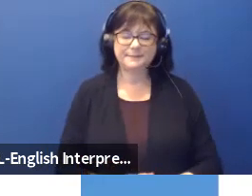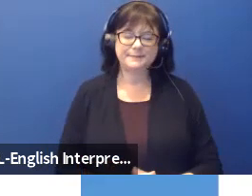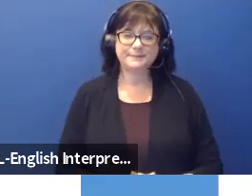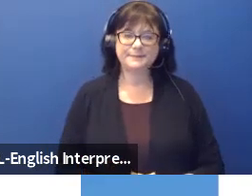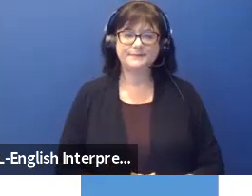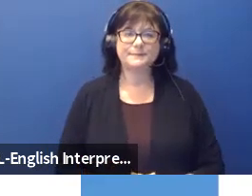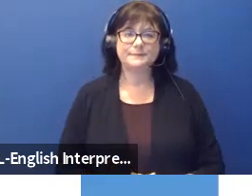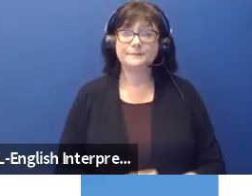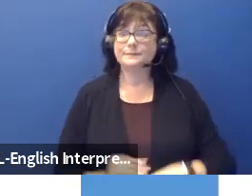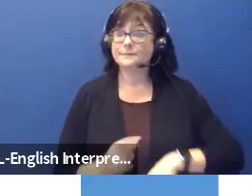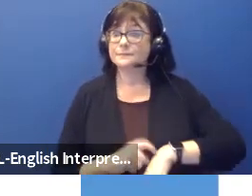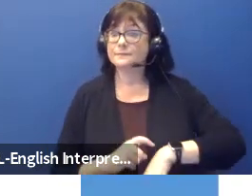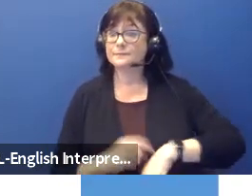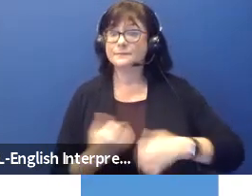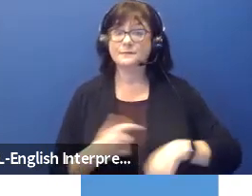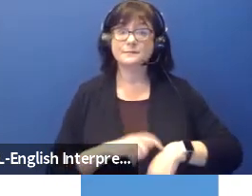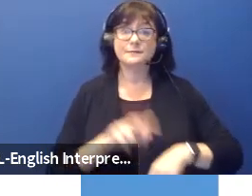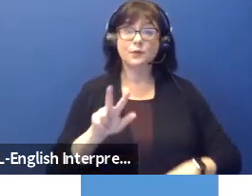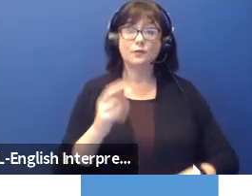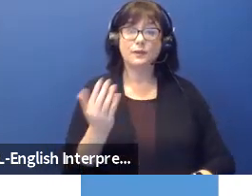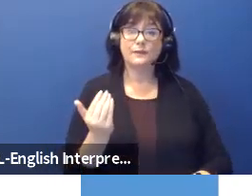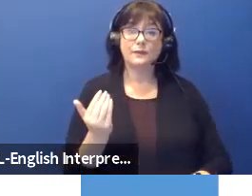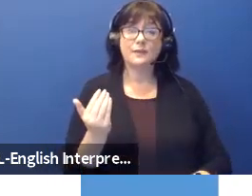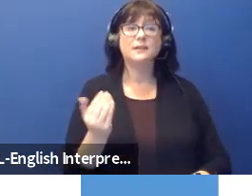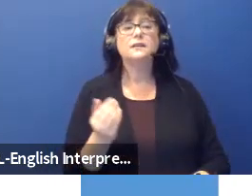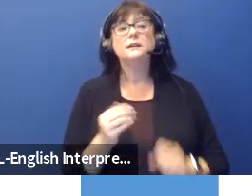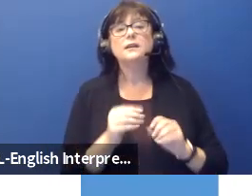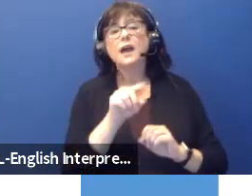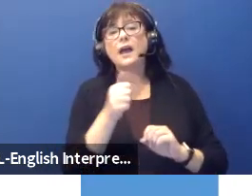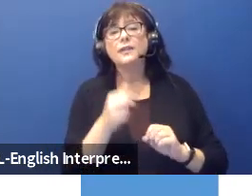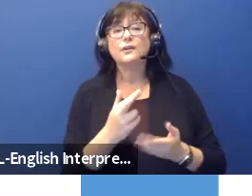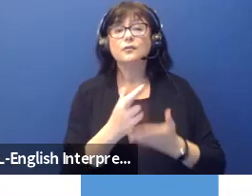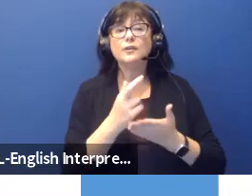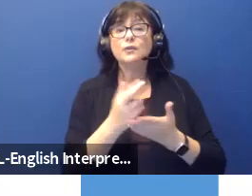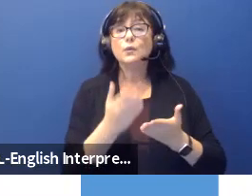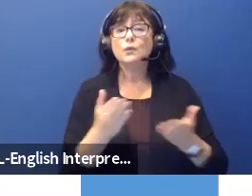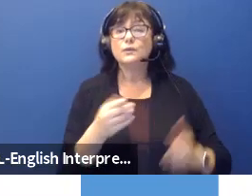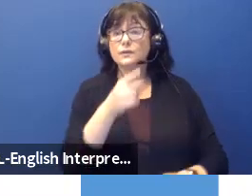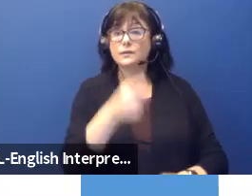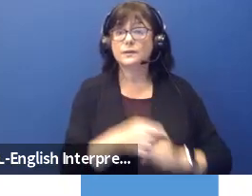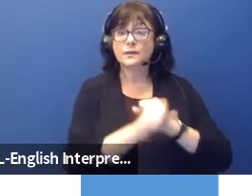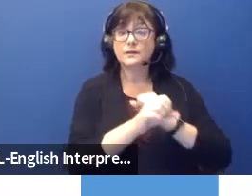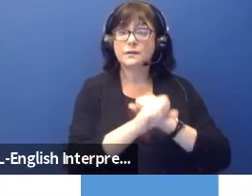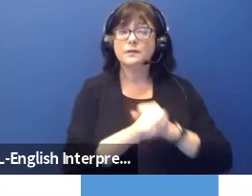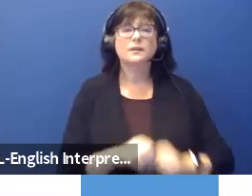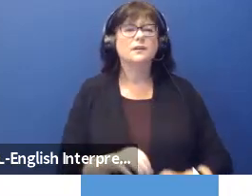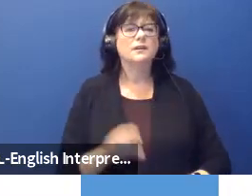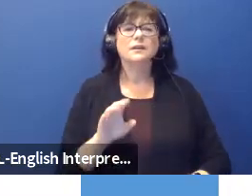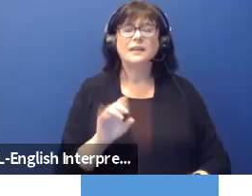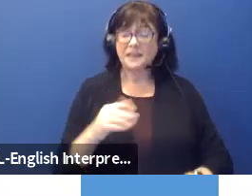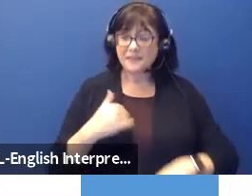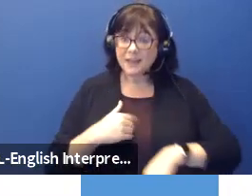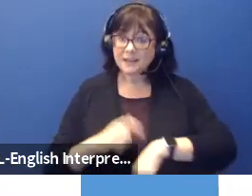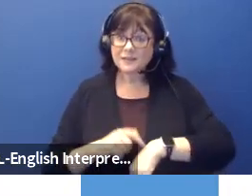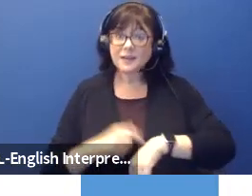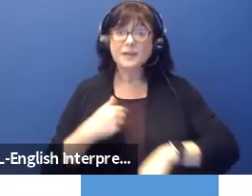And looking at the times, 3:15, a couple more resources that are available later. I would open these up if we had time to give you a